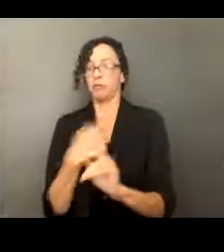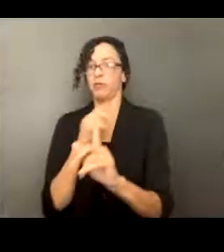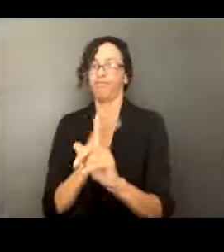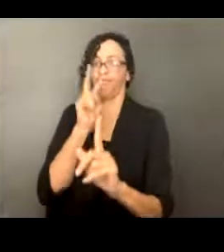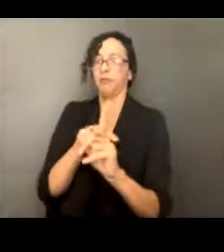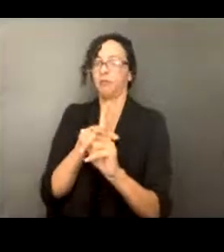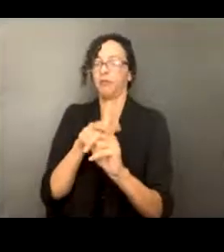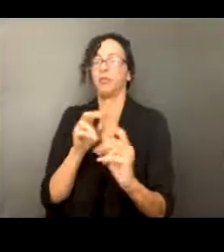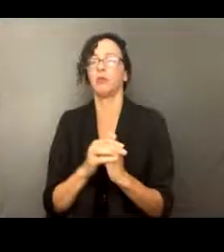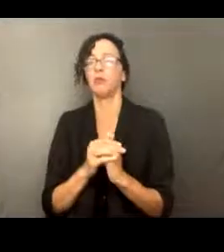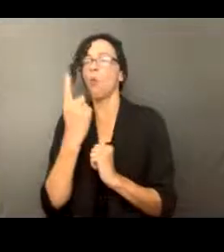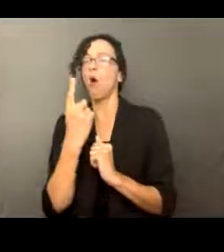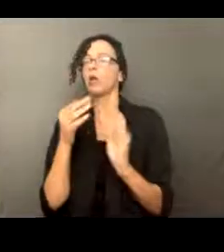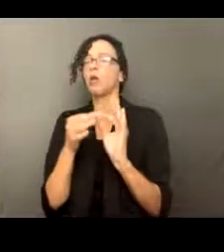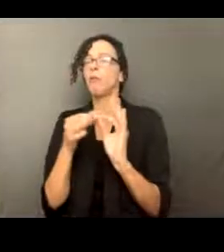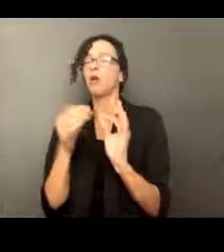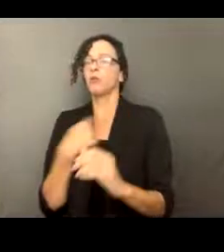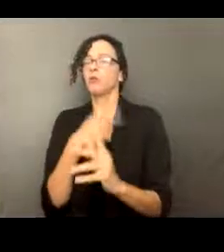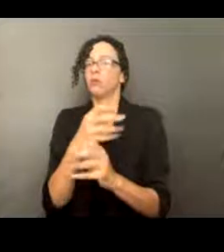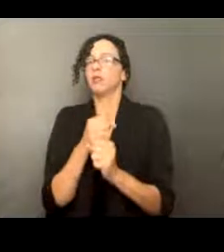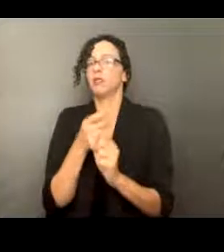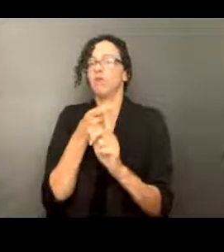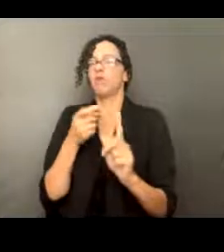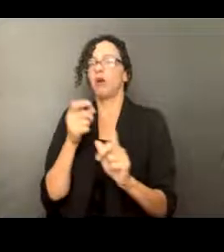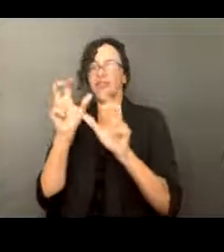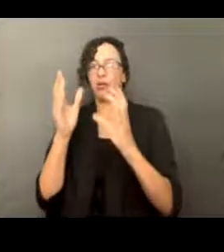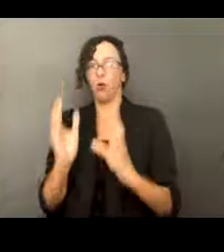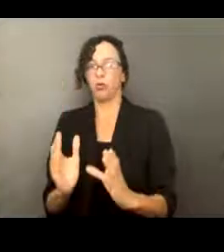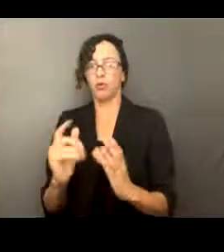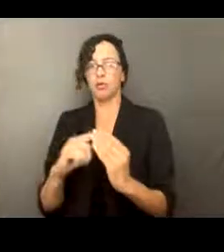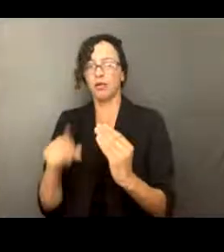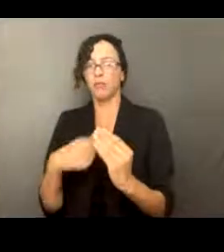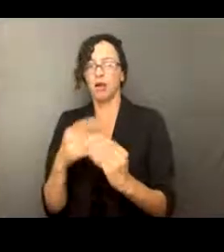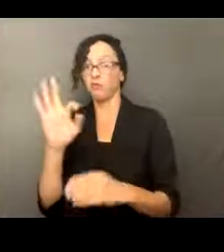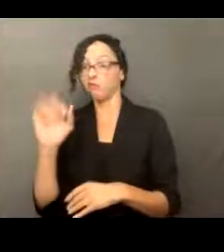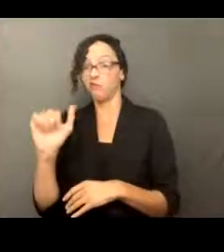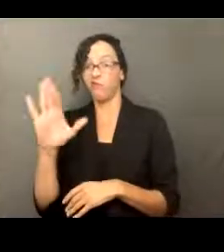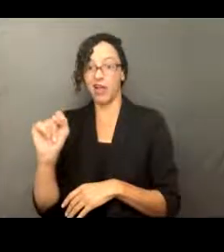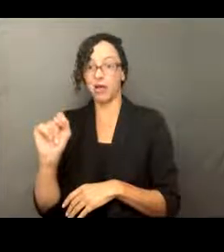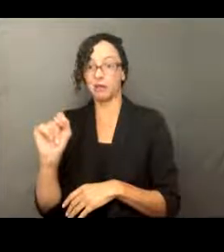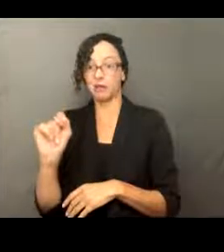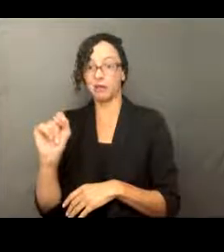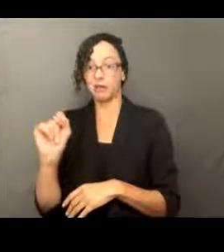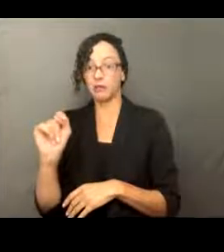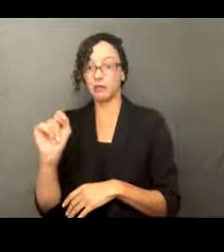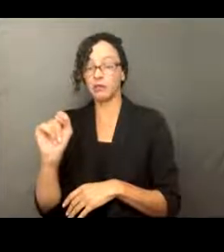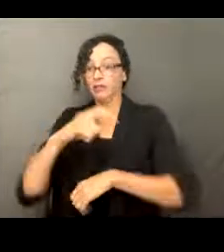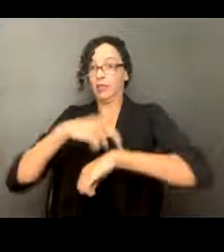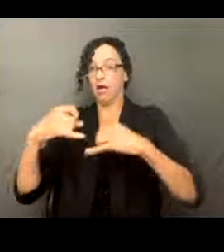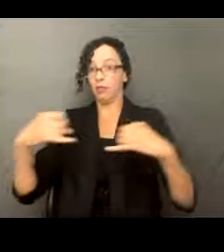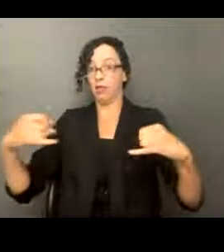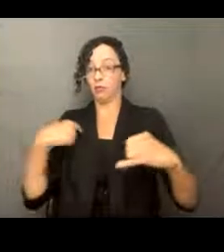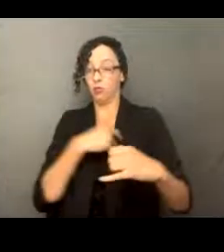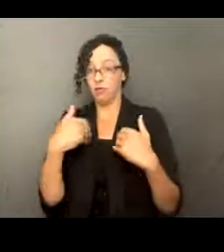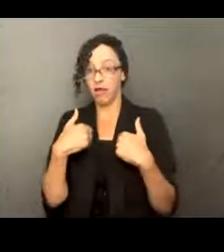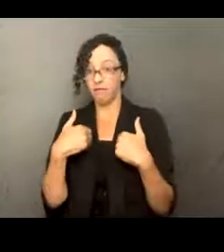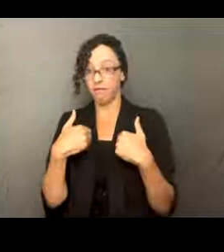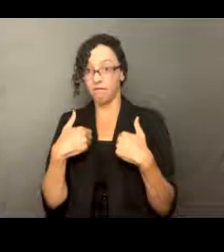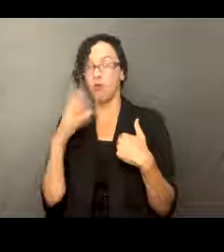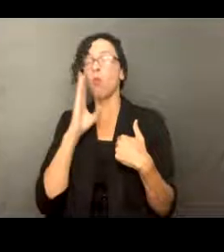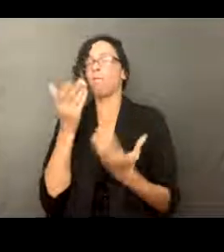that we received from stakeholders was the fact that the timeline that we had was possibly going to